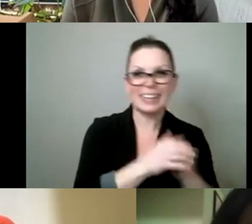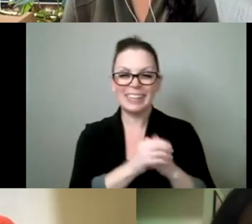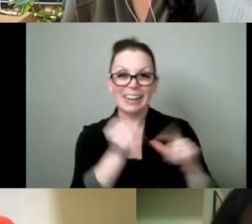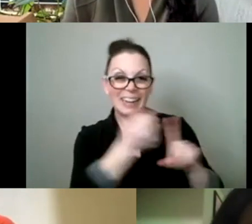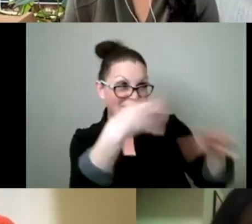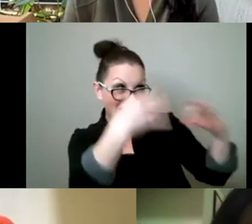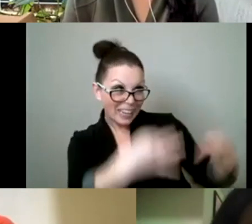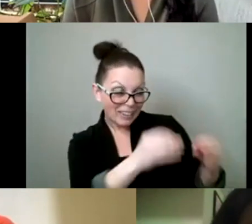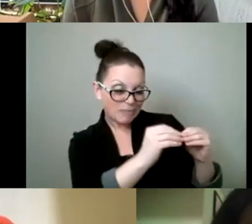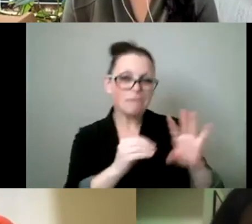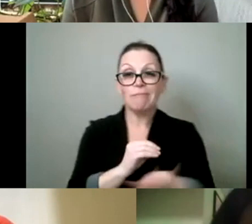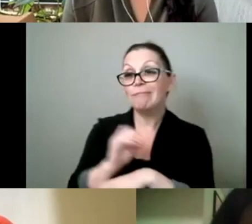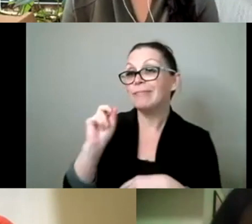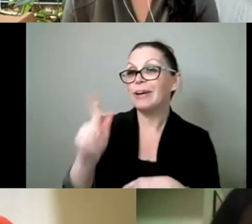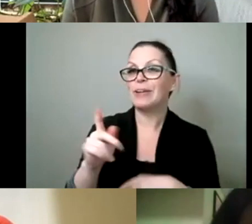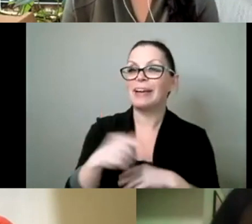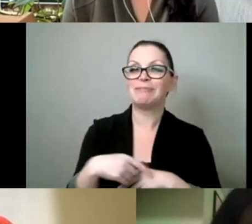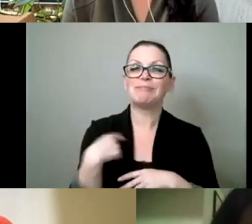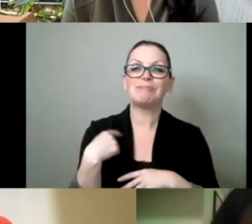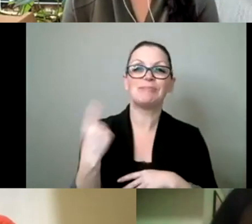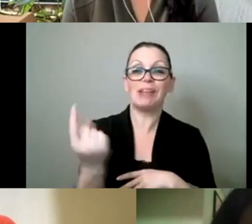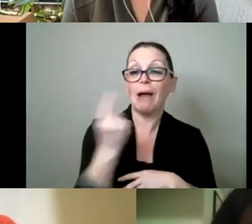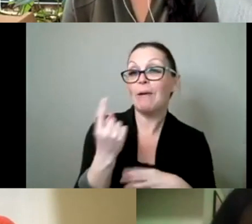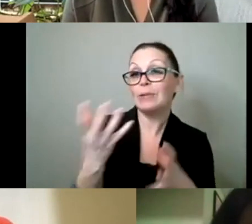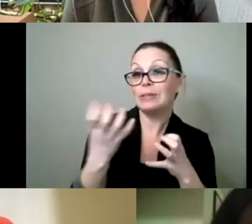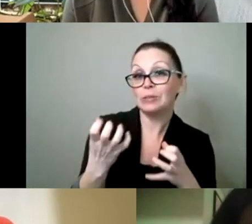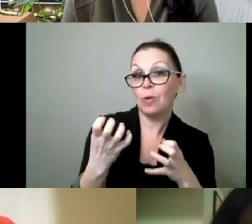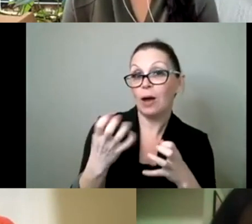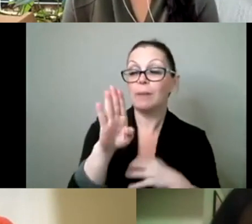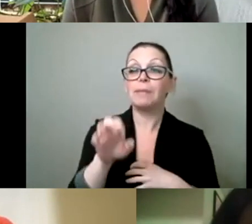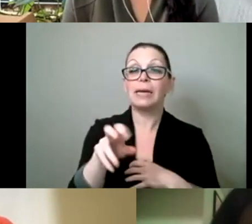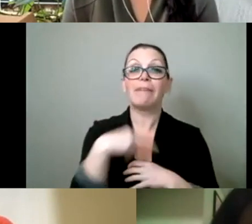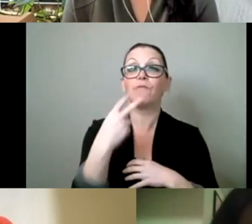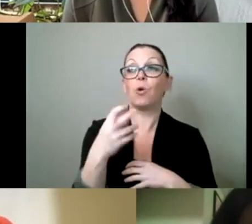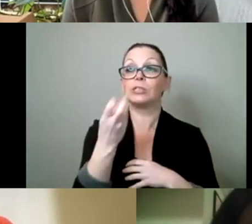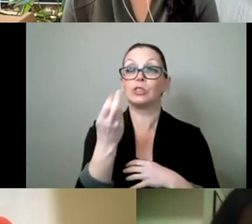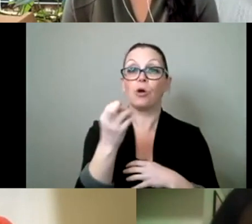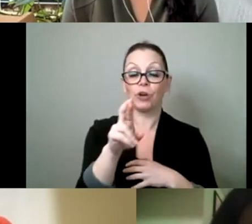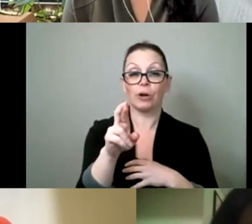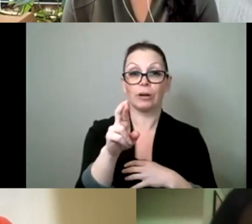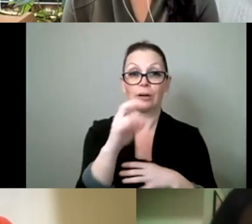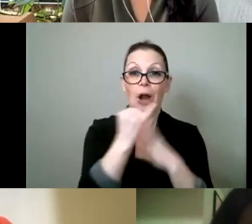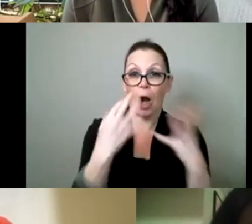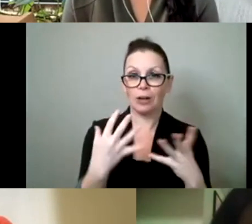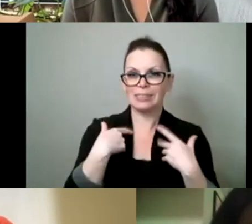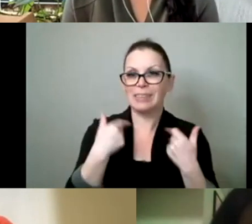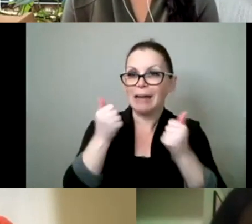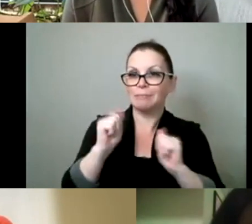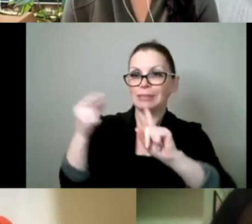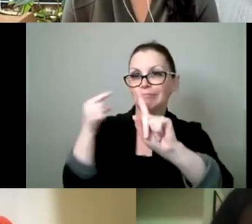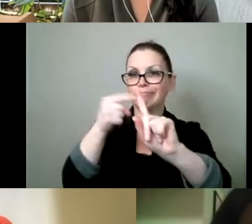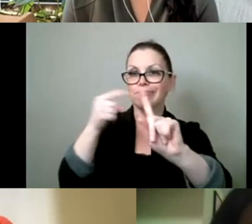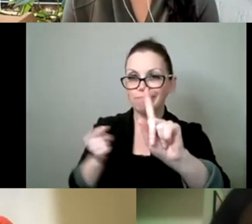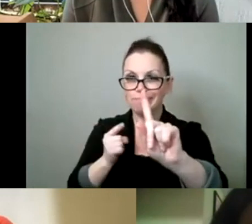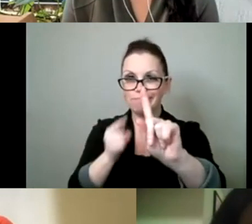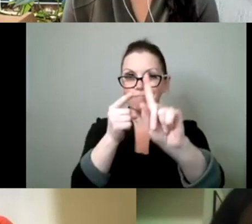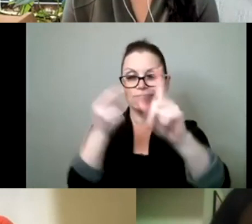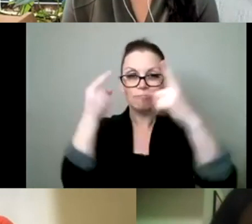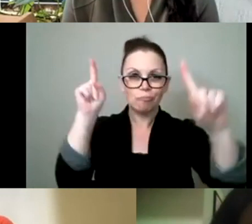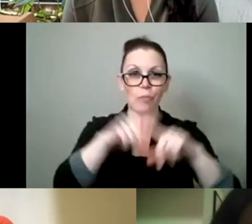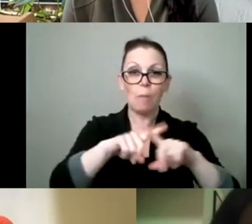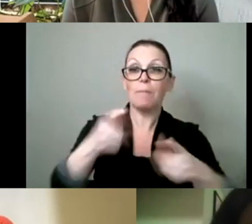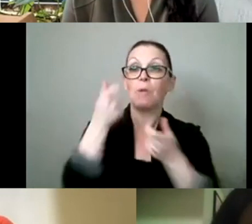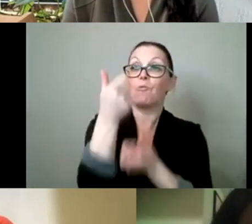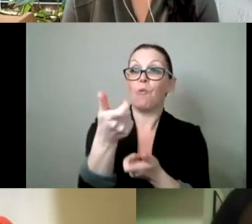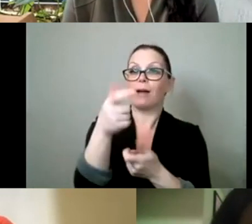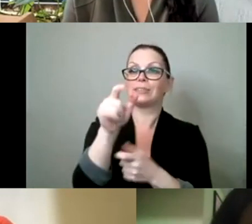Well, okay, so I always wanted to be a voiceover artist. I'm still striving to accomplish that goal. But watching Looney